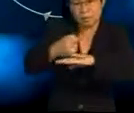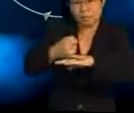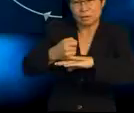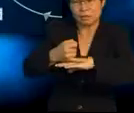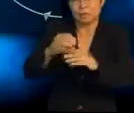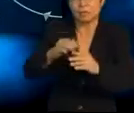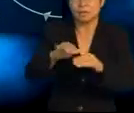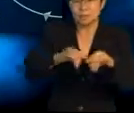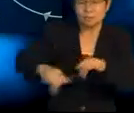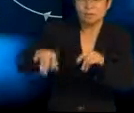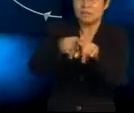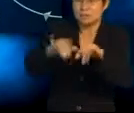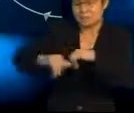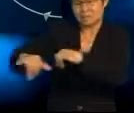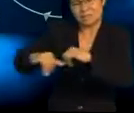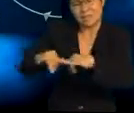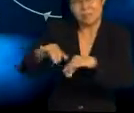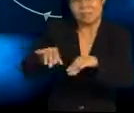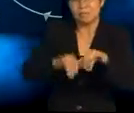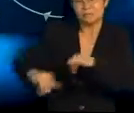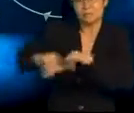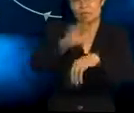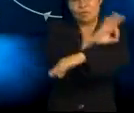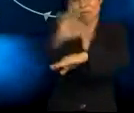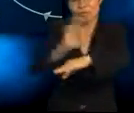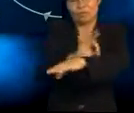a uniform field.